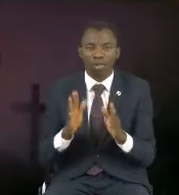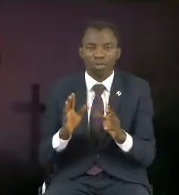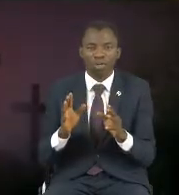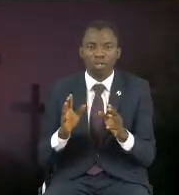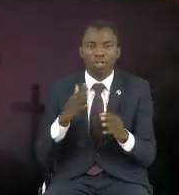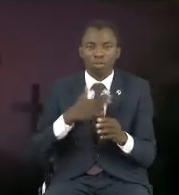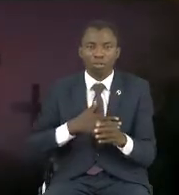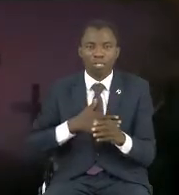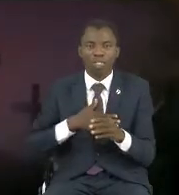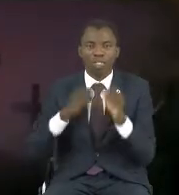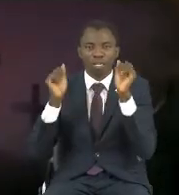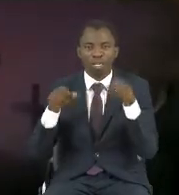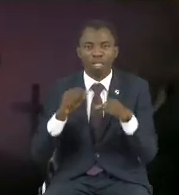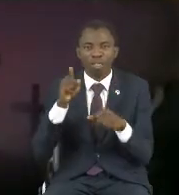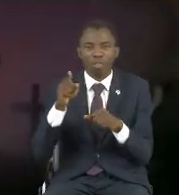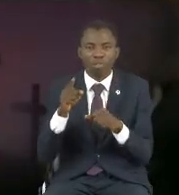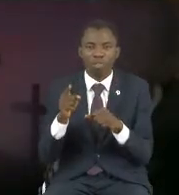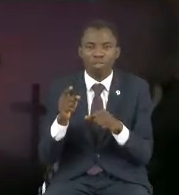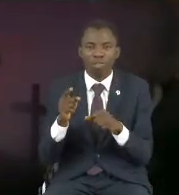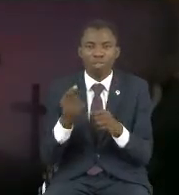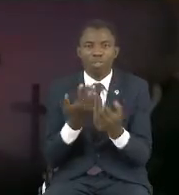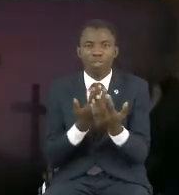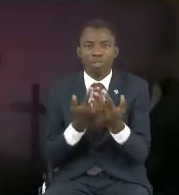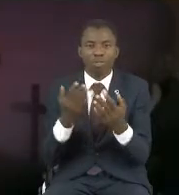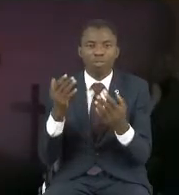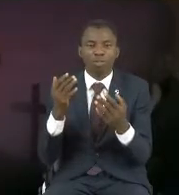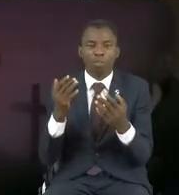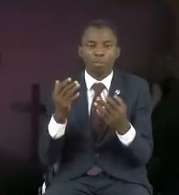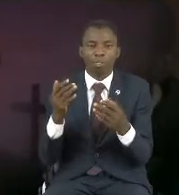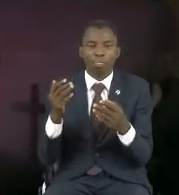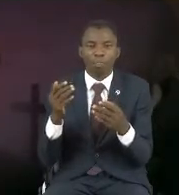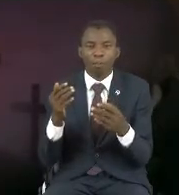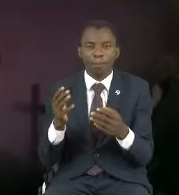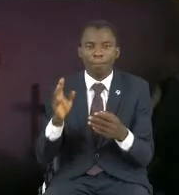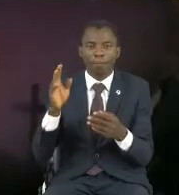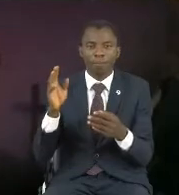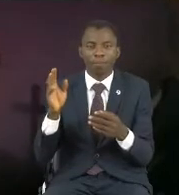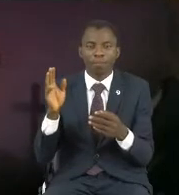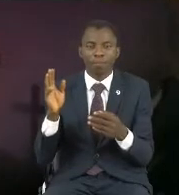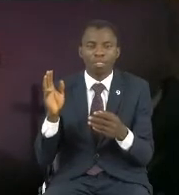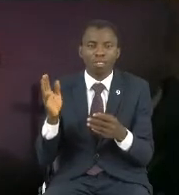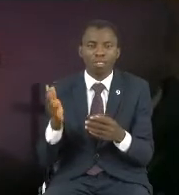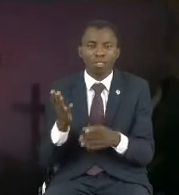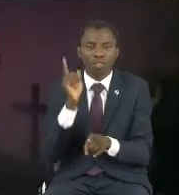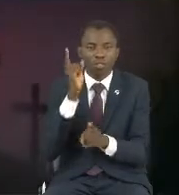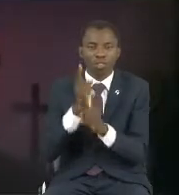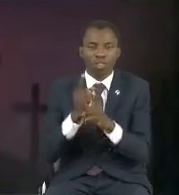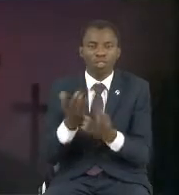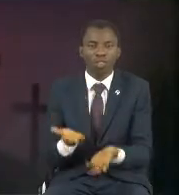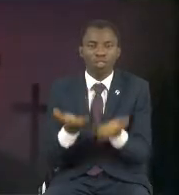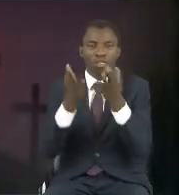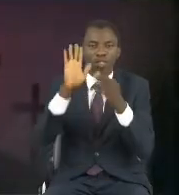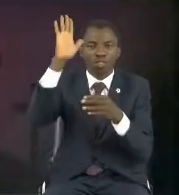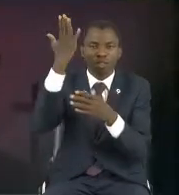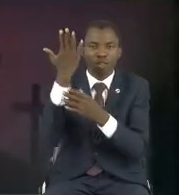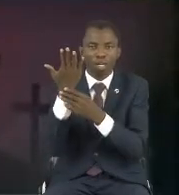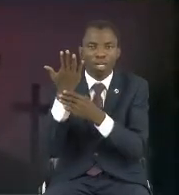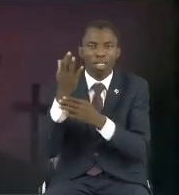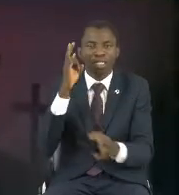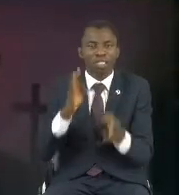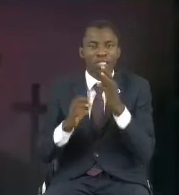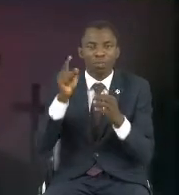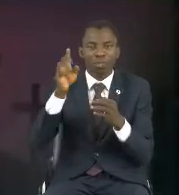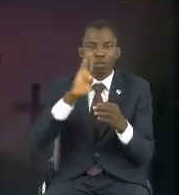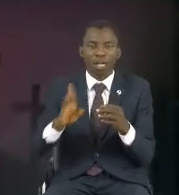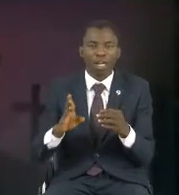you wave your hand to me. Just raise your hand. At the far left, please, if you are finished, can you raise up